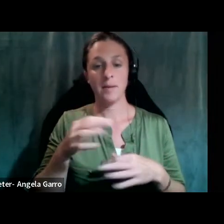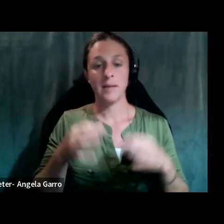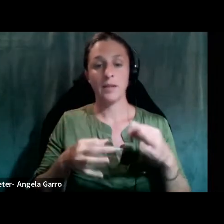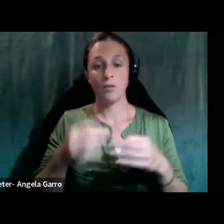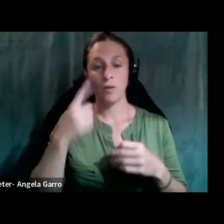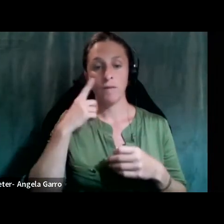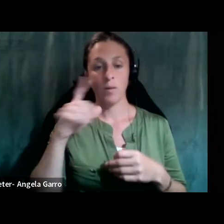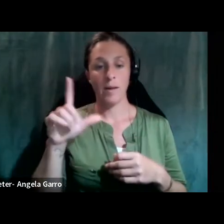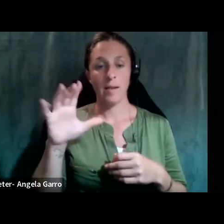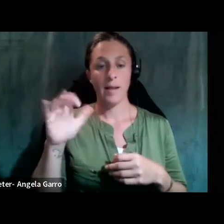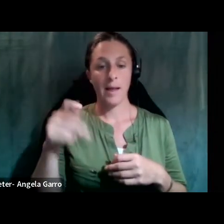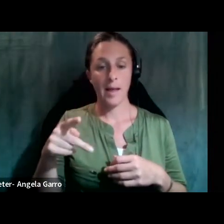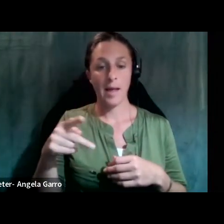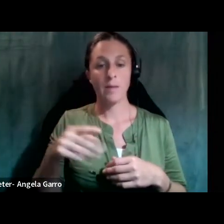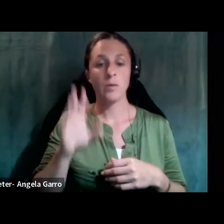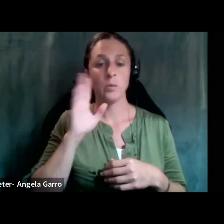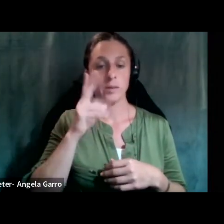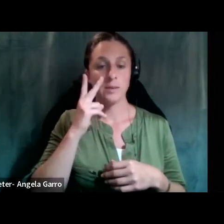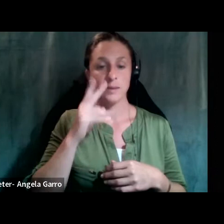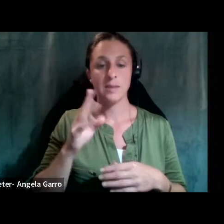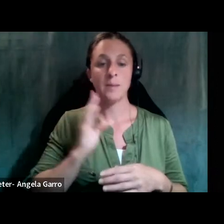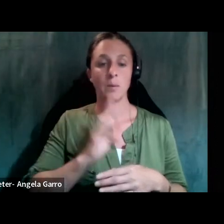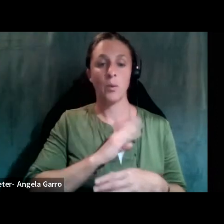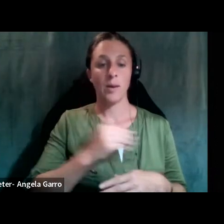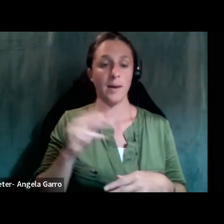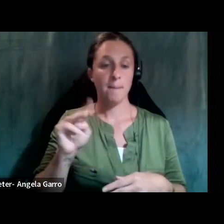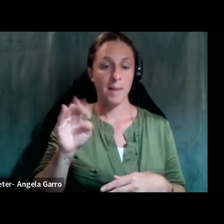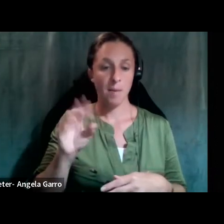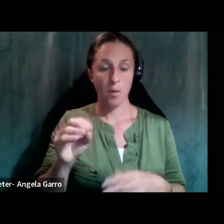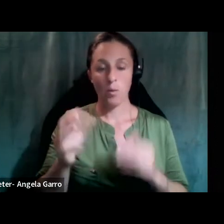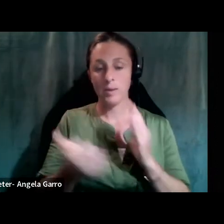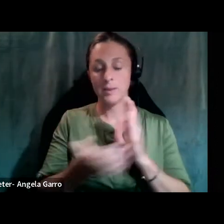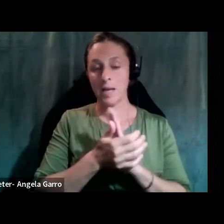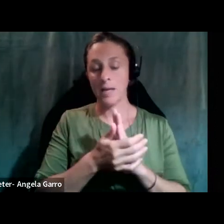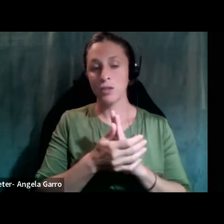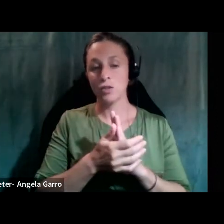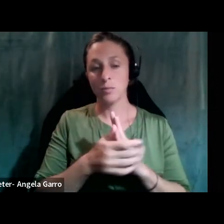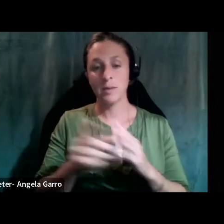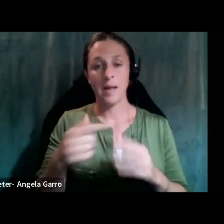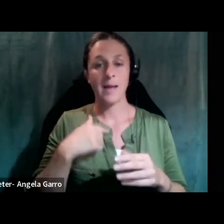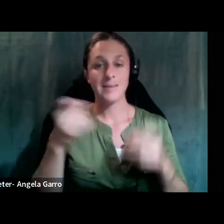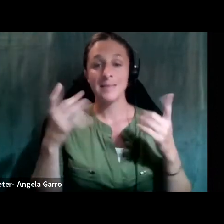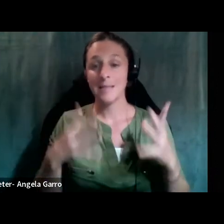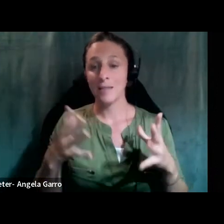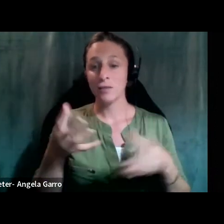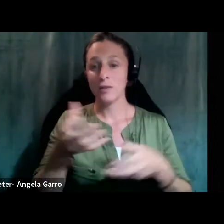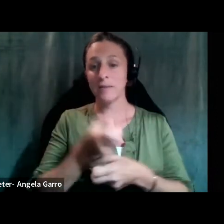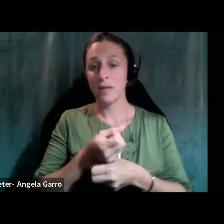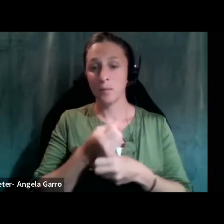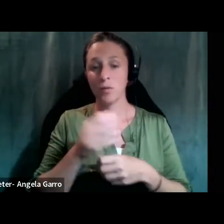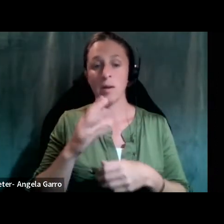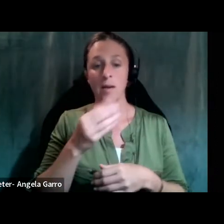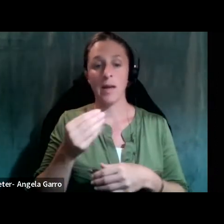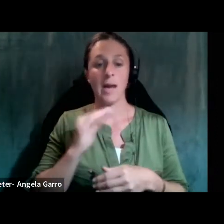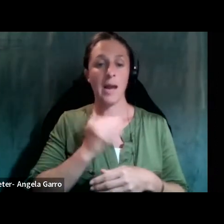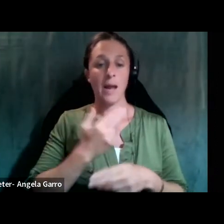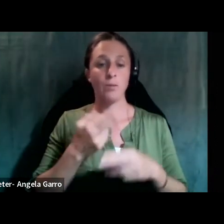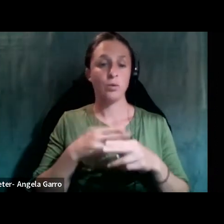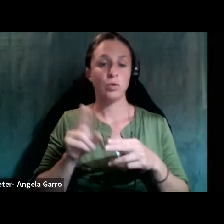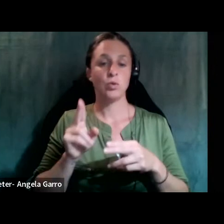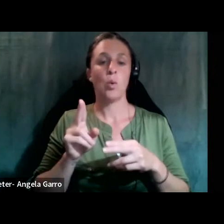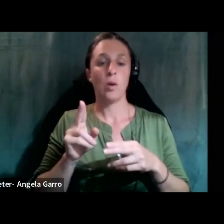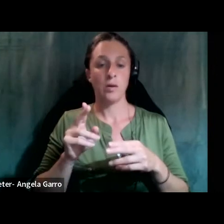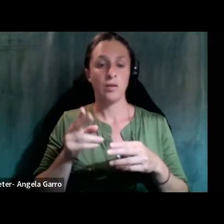see board memo attachment there that has kind of a executive summary, and our shortened version of the